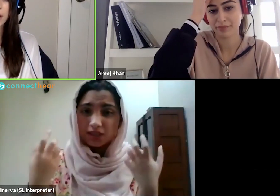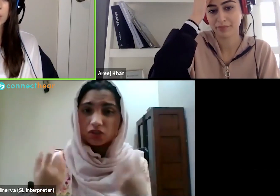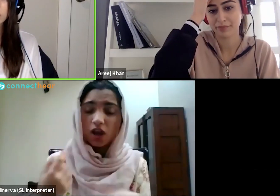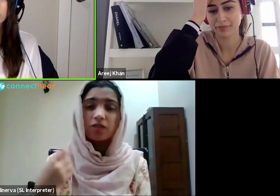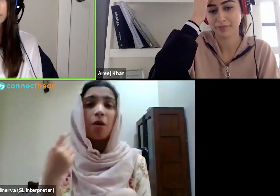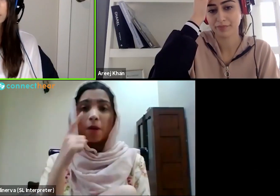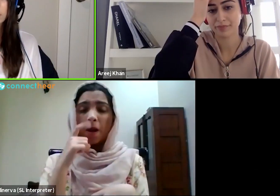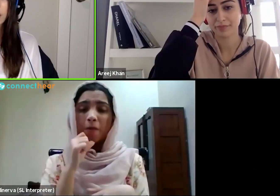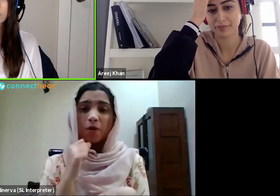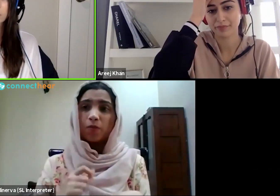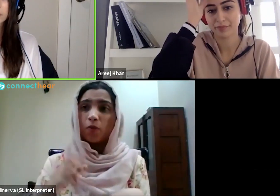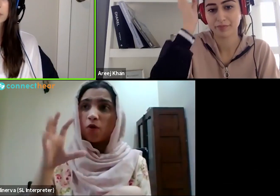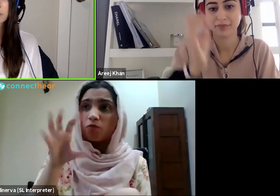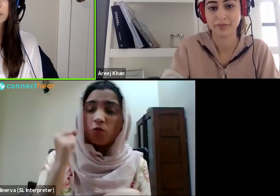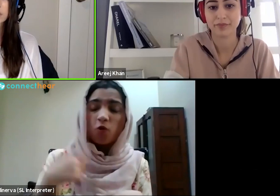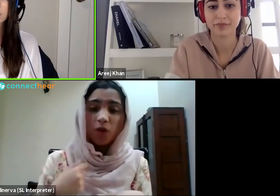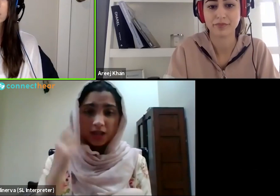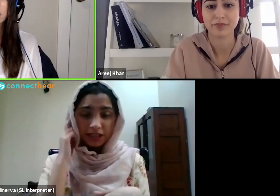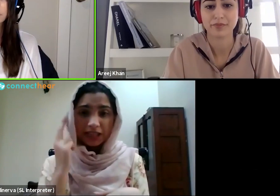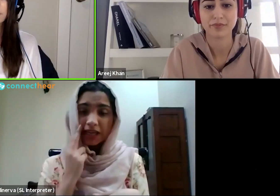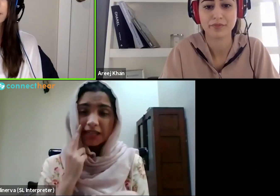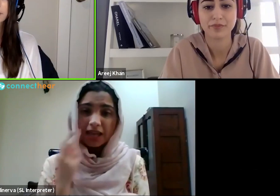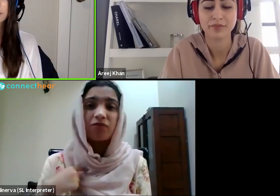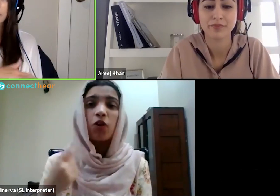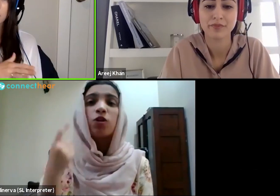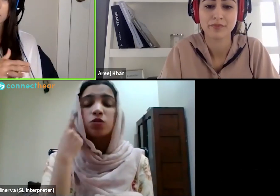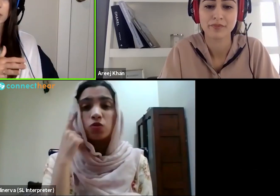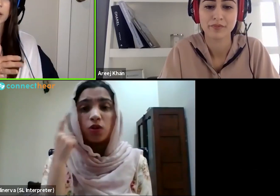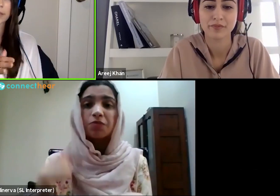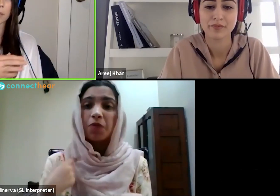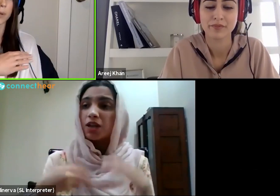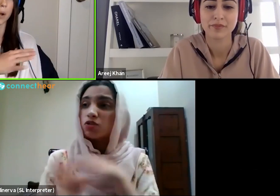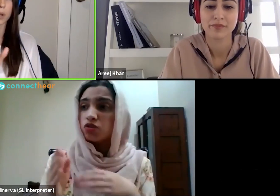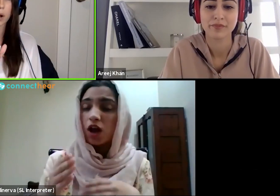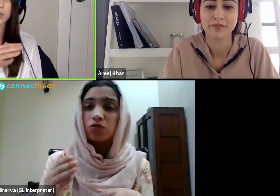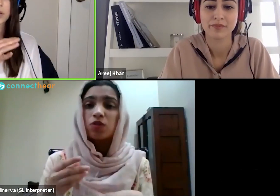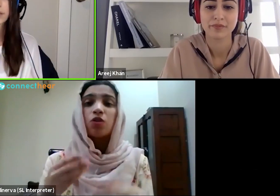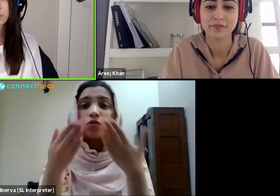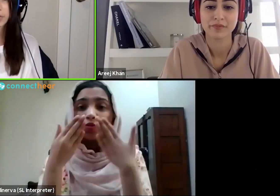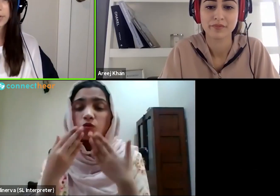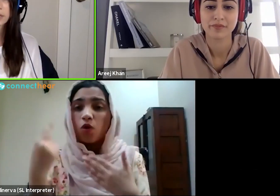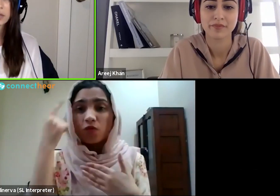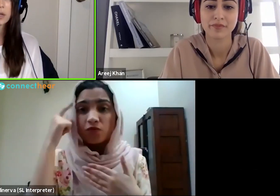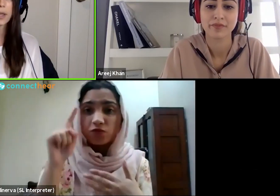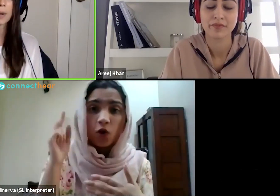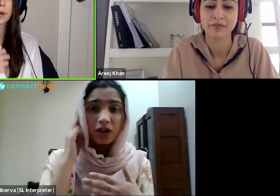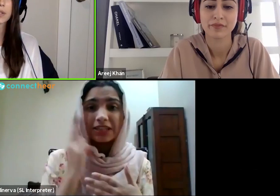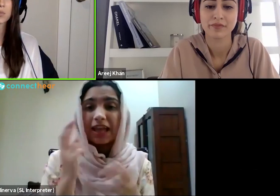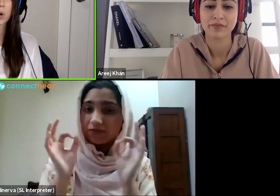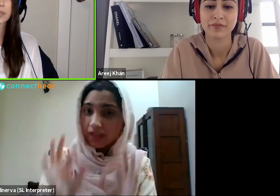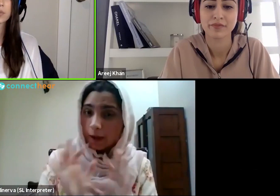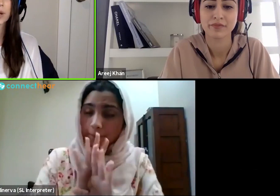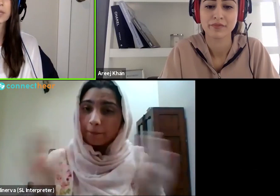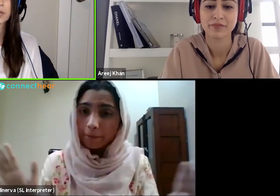they were told that their only option was to send me to the school of deaf and to sign only. And that was my only option, and that was it. And my